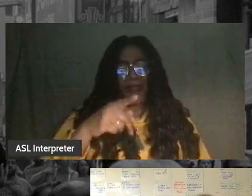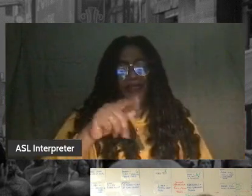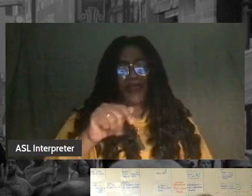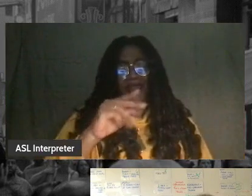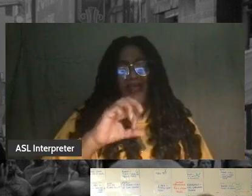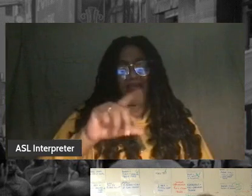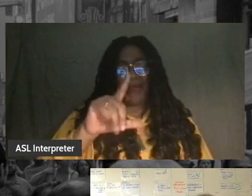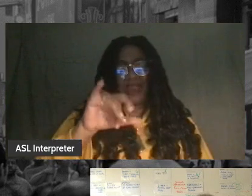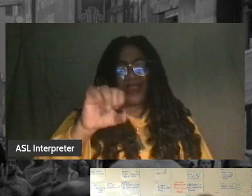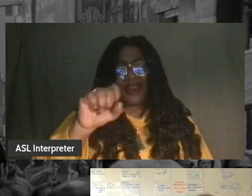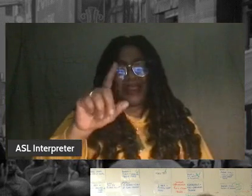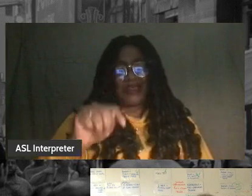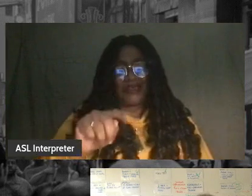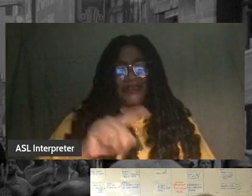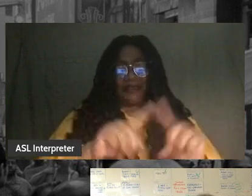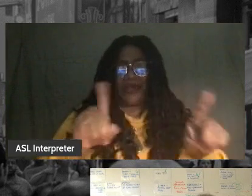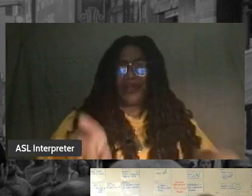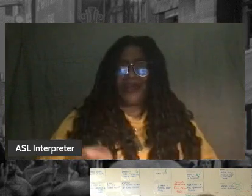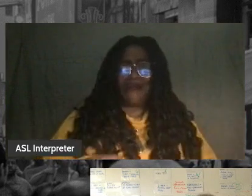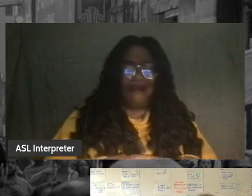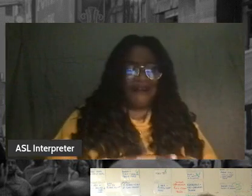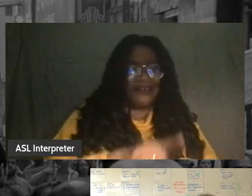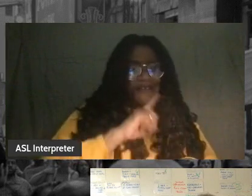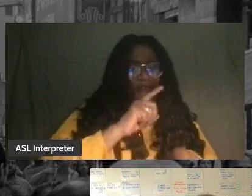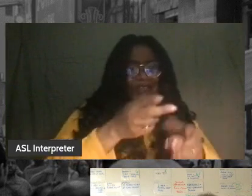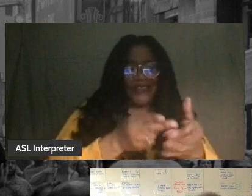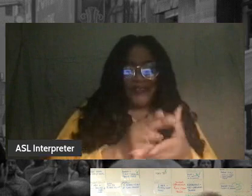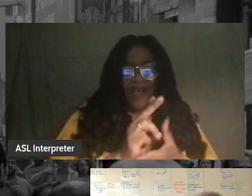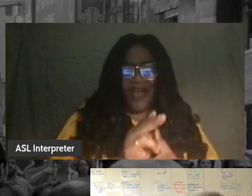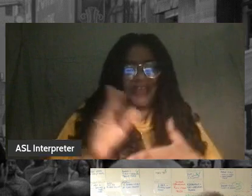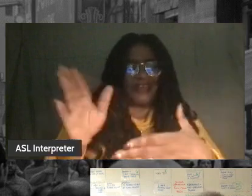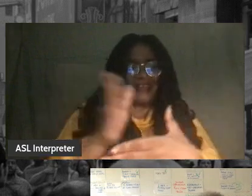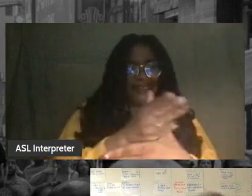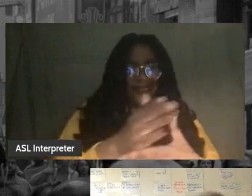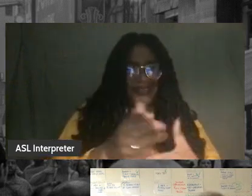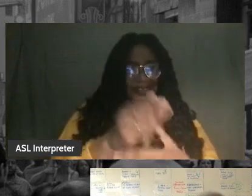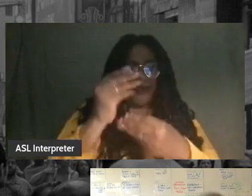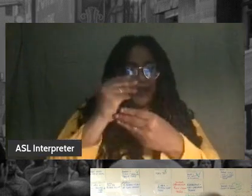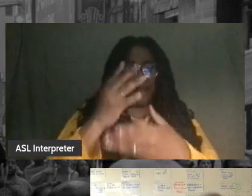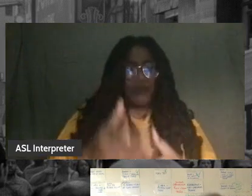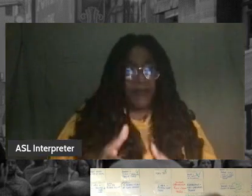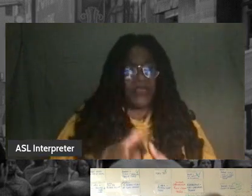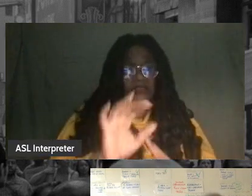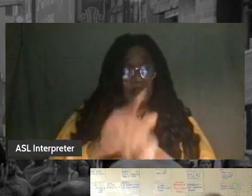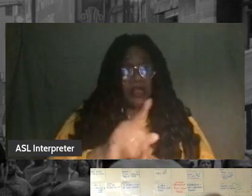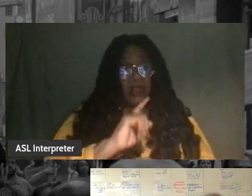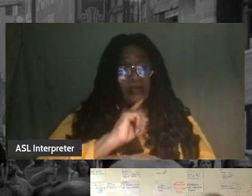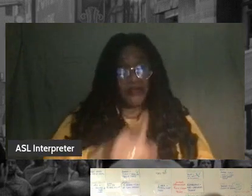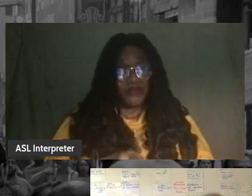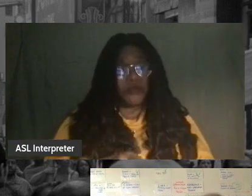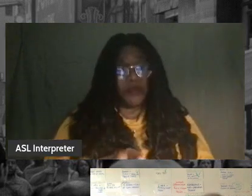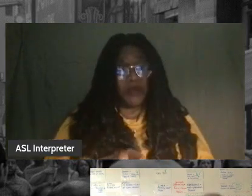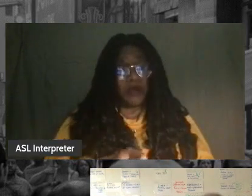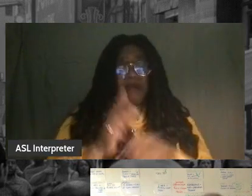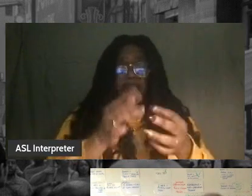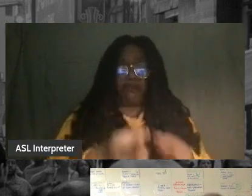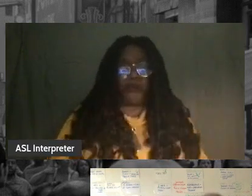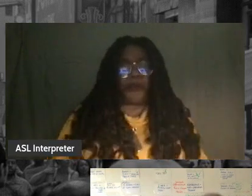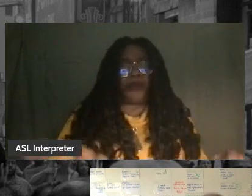busy days, but also for being very honest in sharing information, which I'm sure was